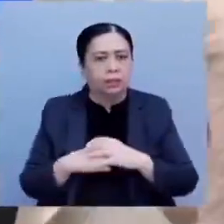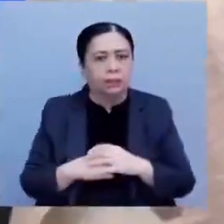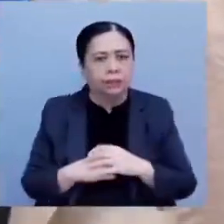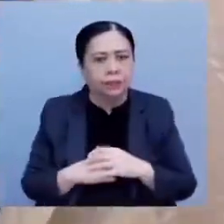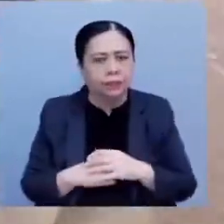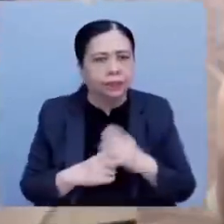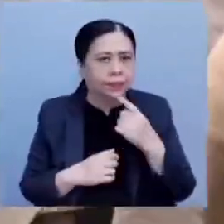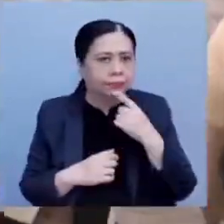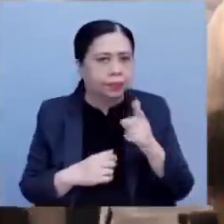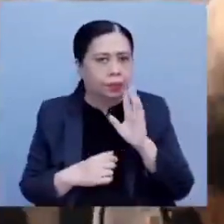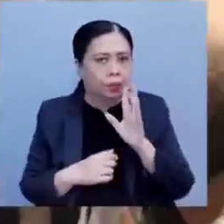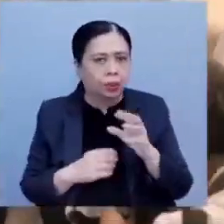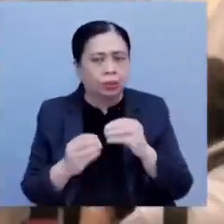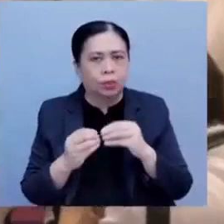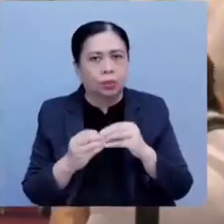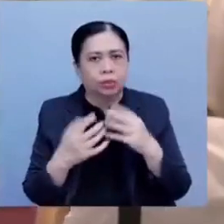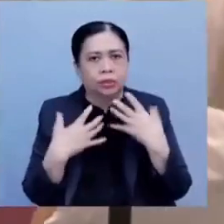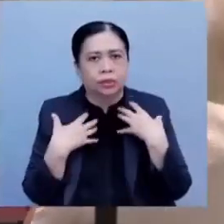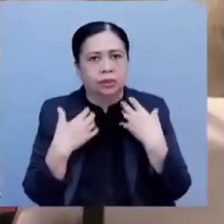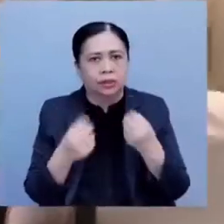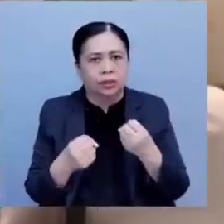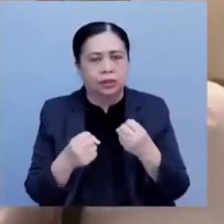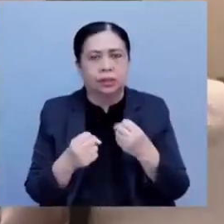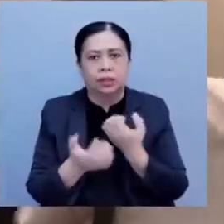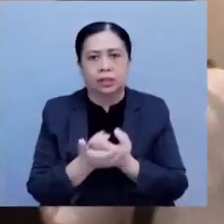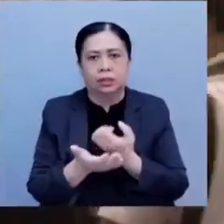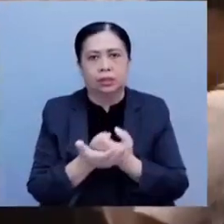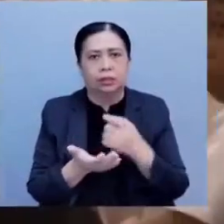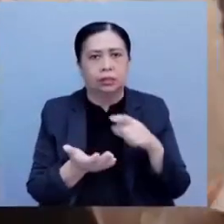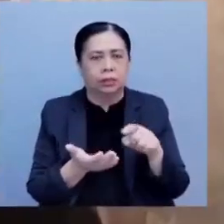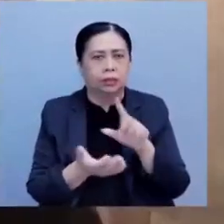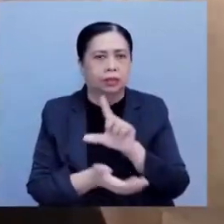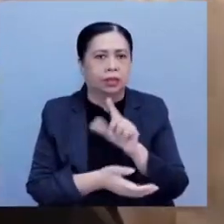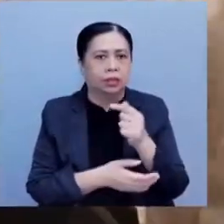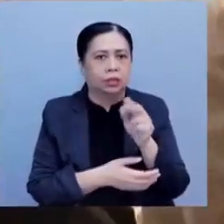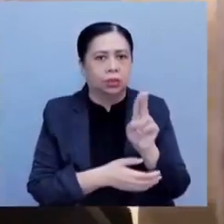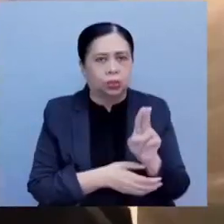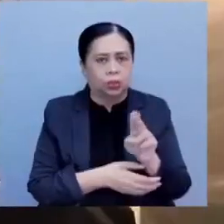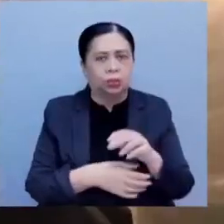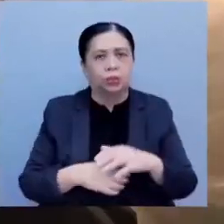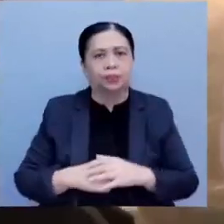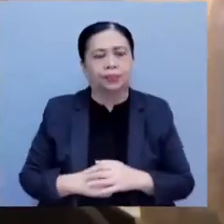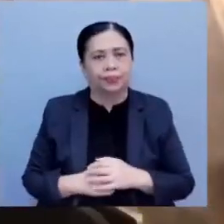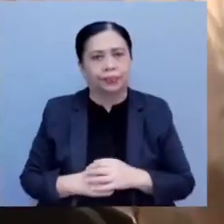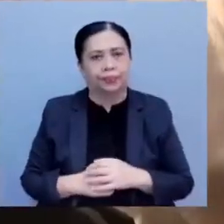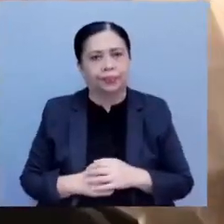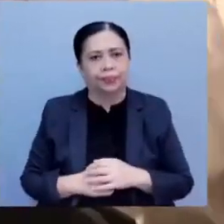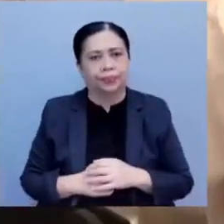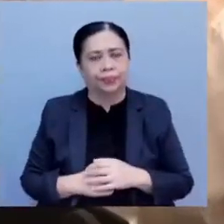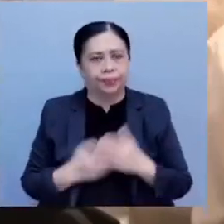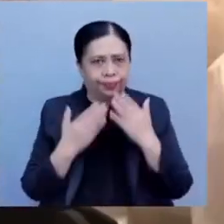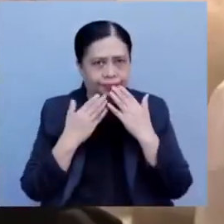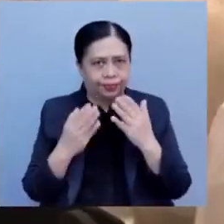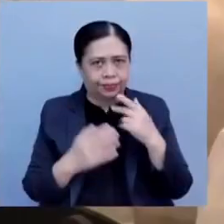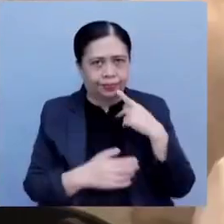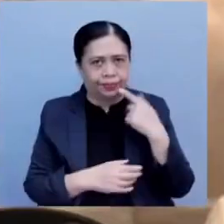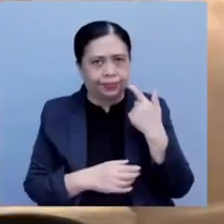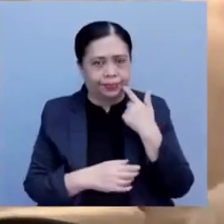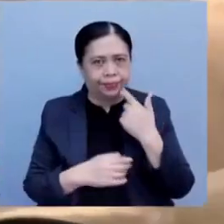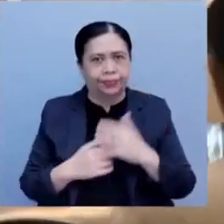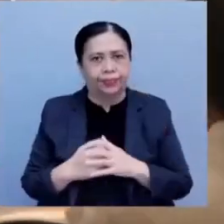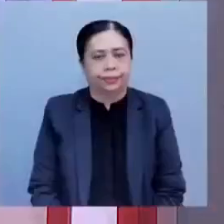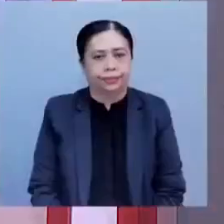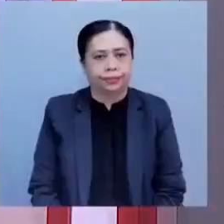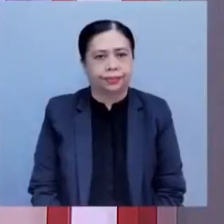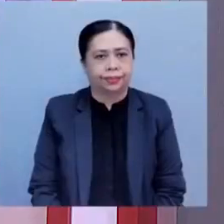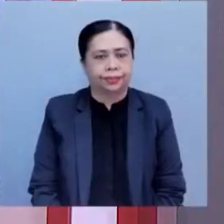says will further strengthen the autonomy of local government units in the country. Carmina. Thanks a lot, Pia Gutierrez there, joining us on the